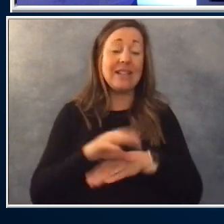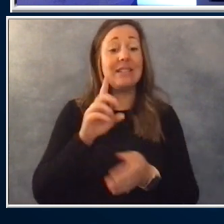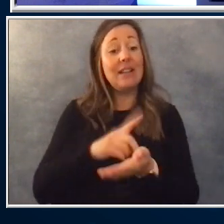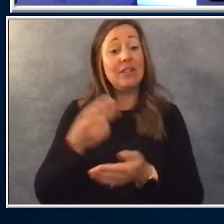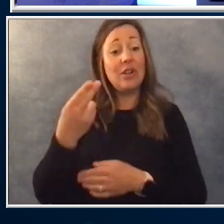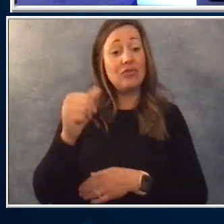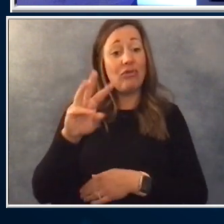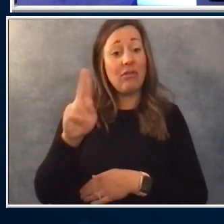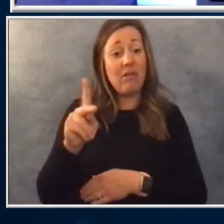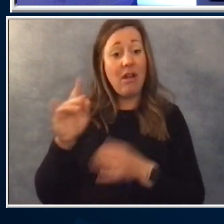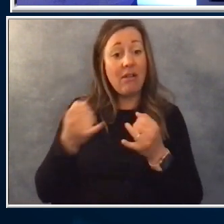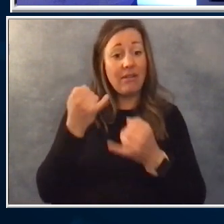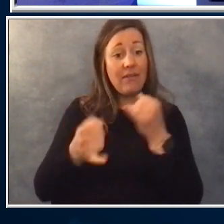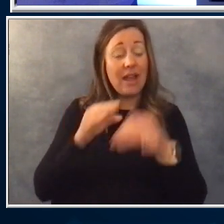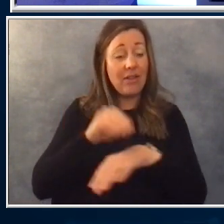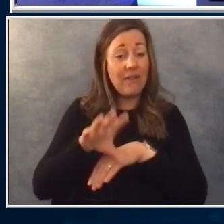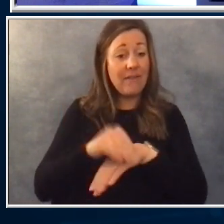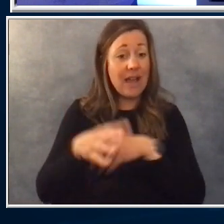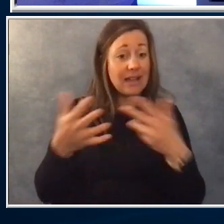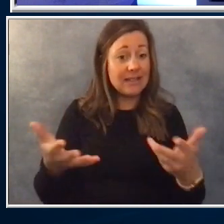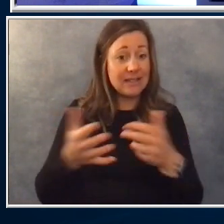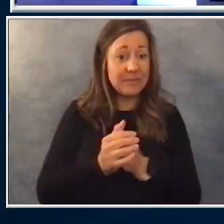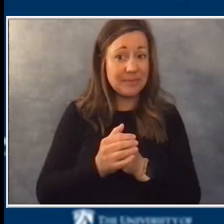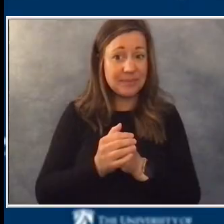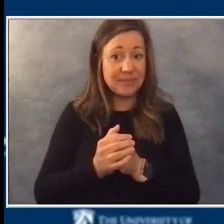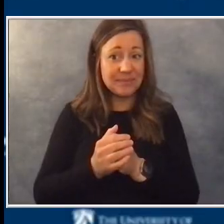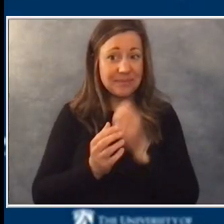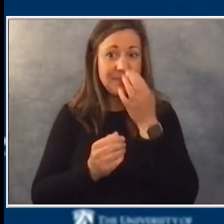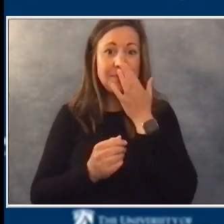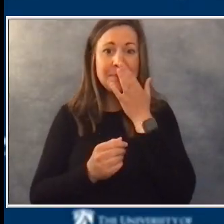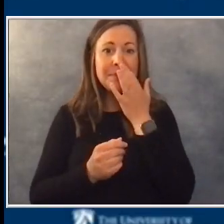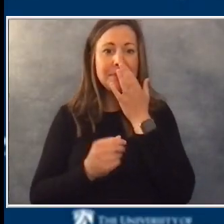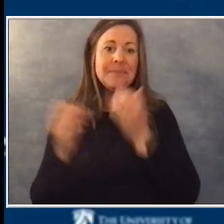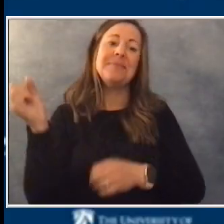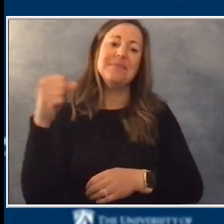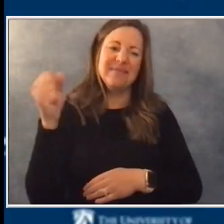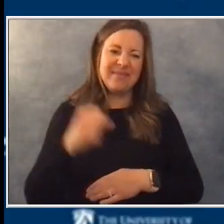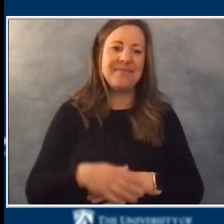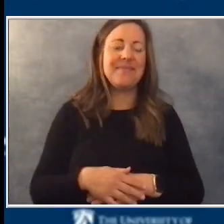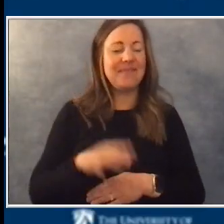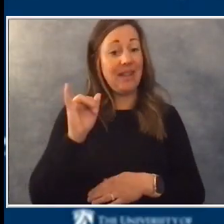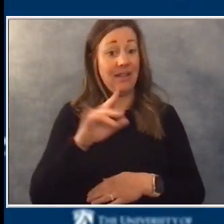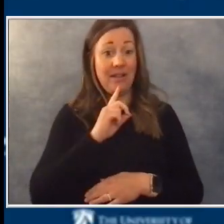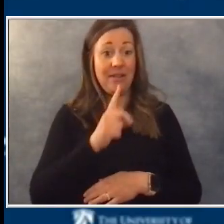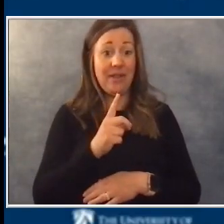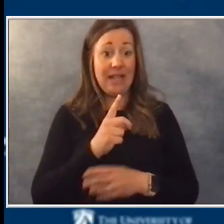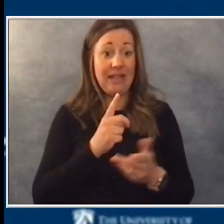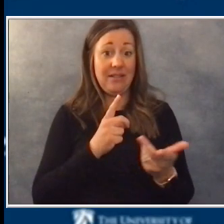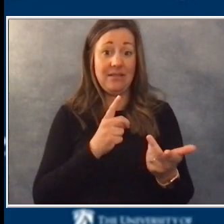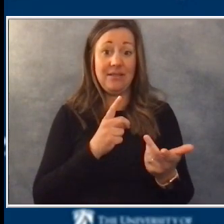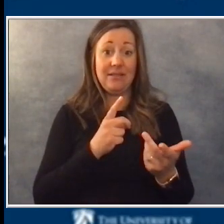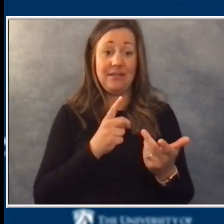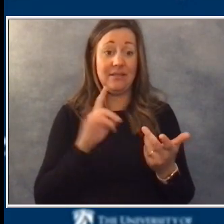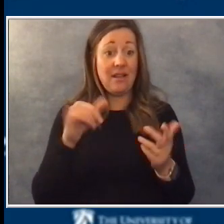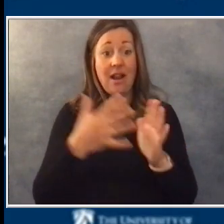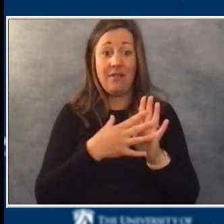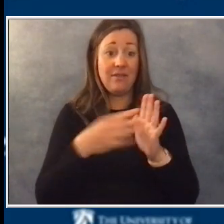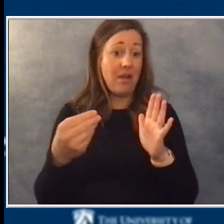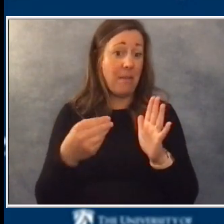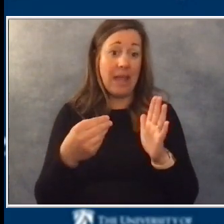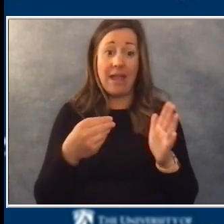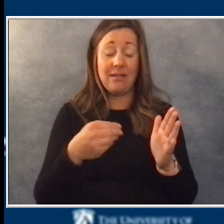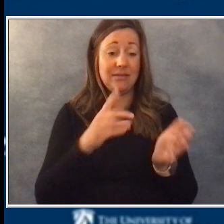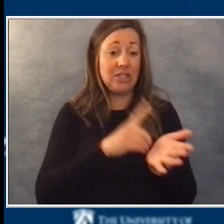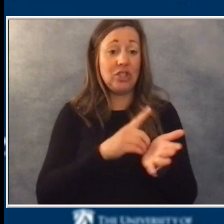final advice for the week? Wrap us up. Yeah, that is just really echoing what Dr. Kennedy said. It